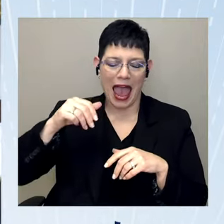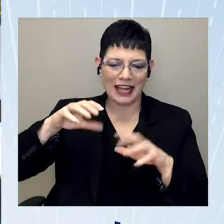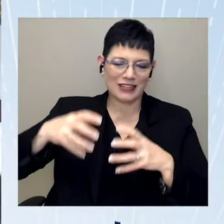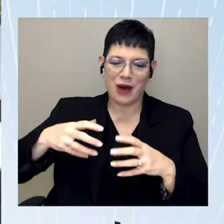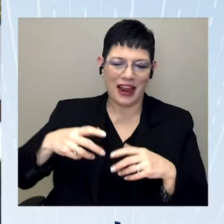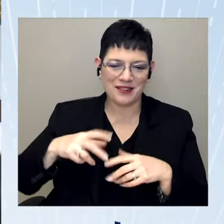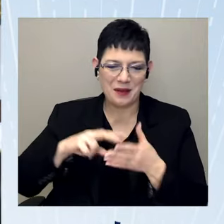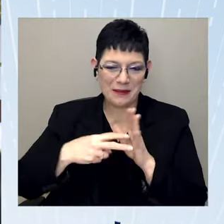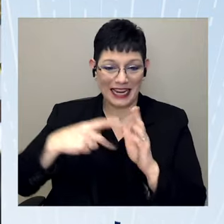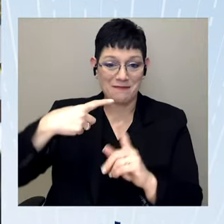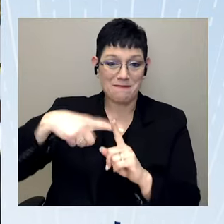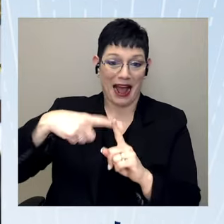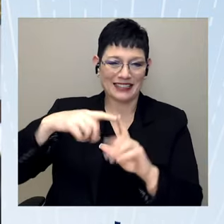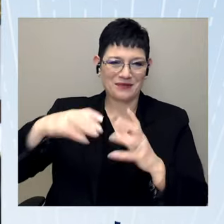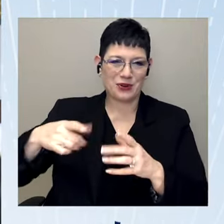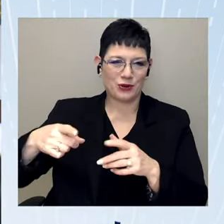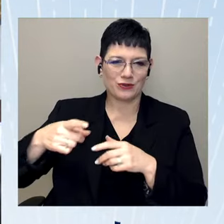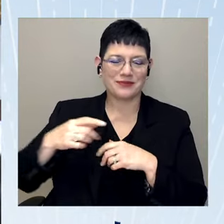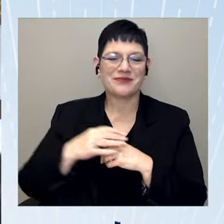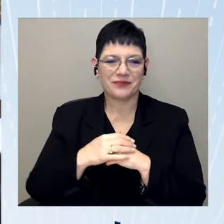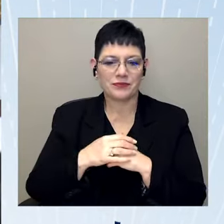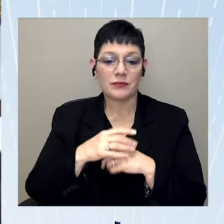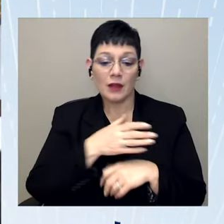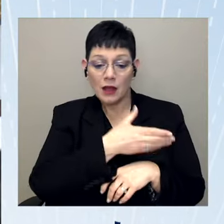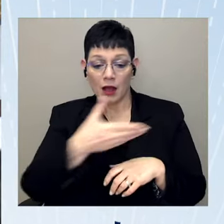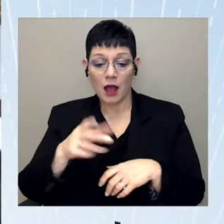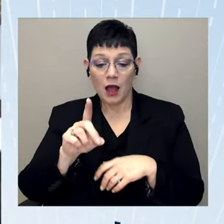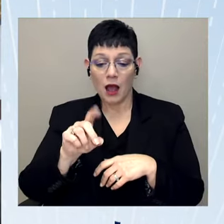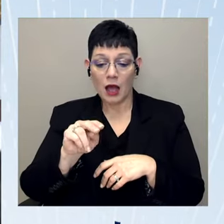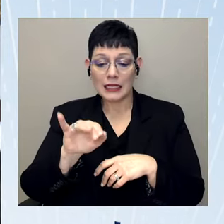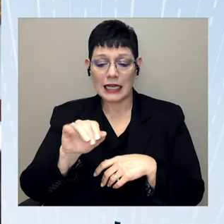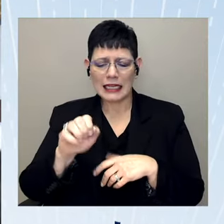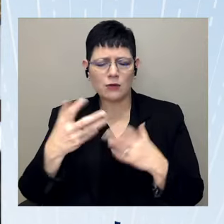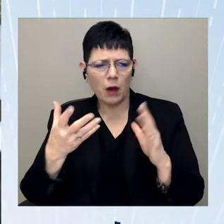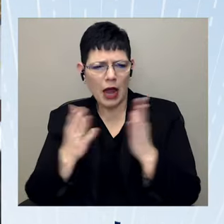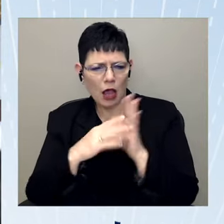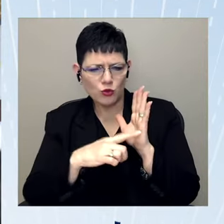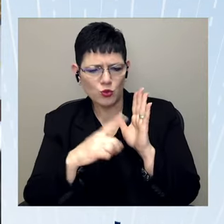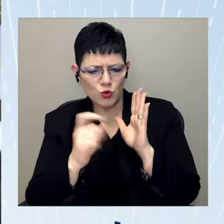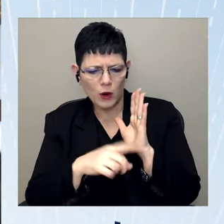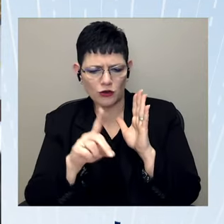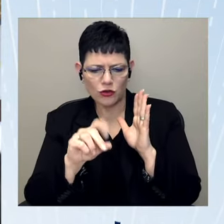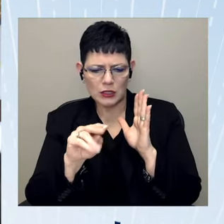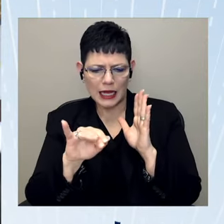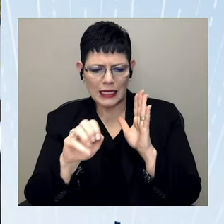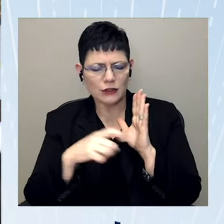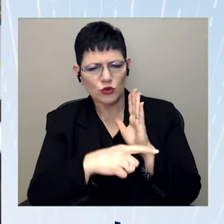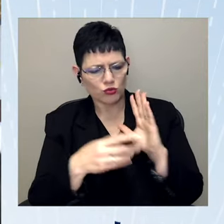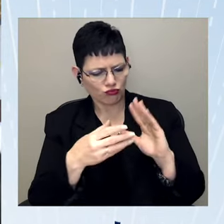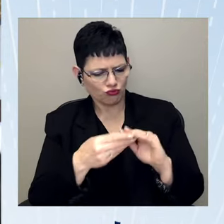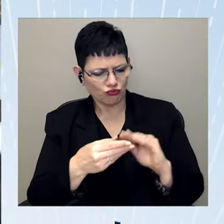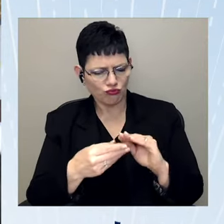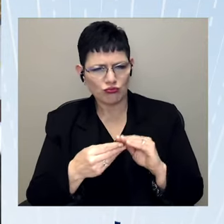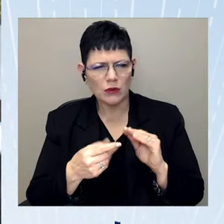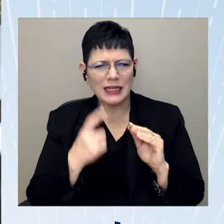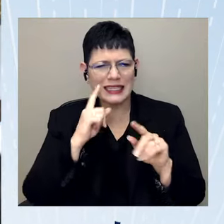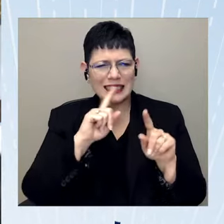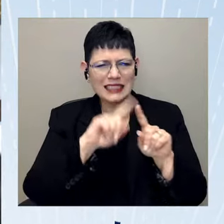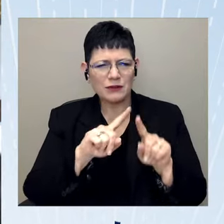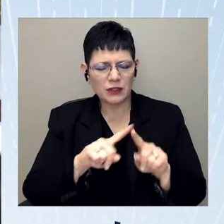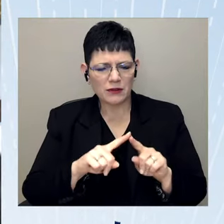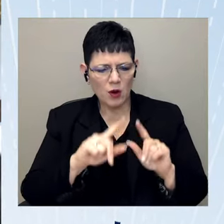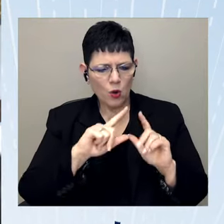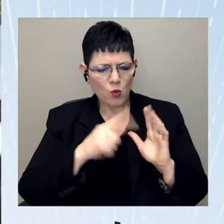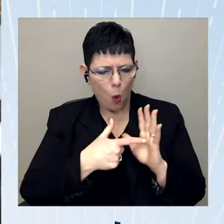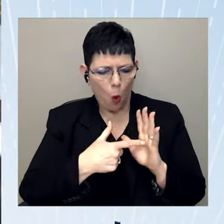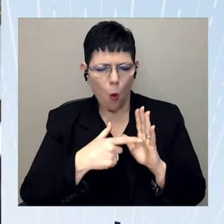positive way. Anyway, Denise, I'm gonna turn back to you. You talked about all of the different roles that caregivers,